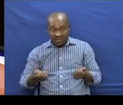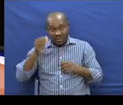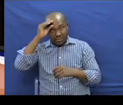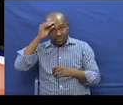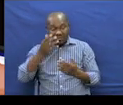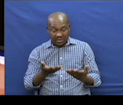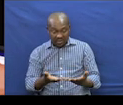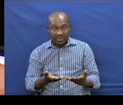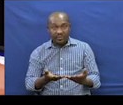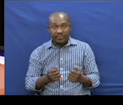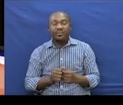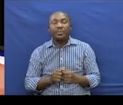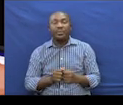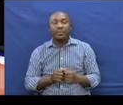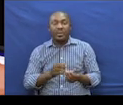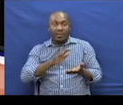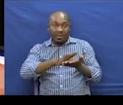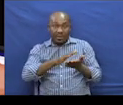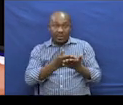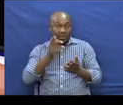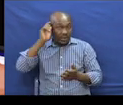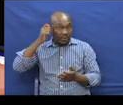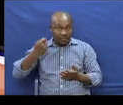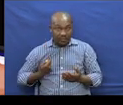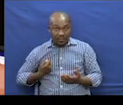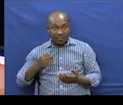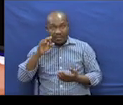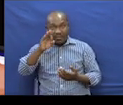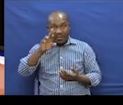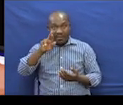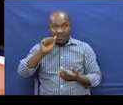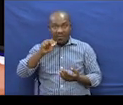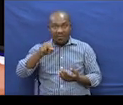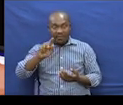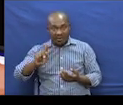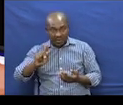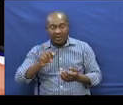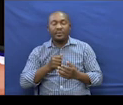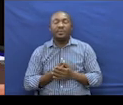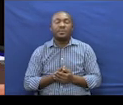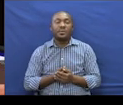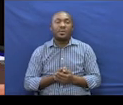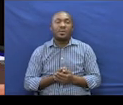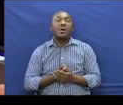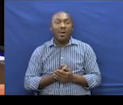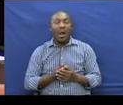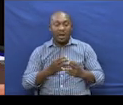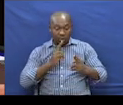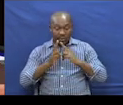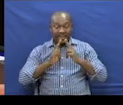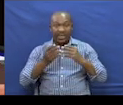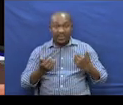democracy. In this topic, we are going to discuss about the definition and the concept of